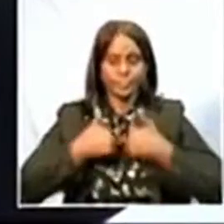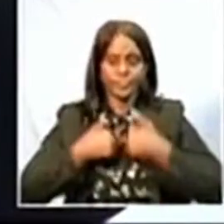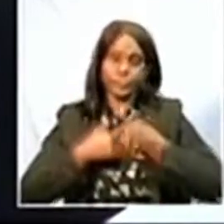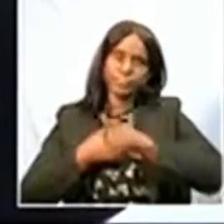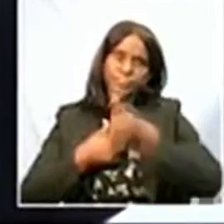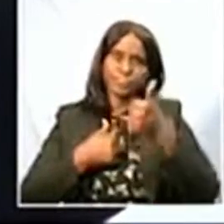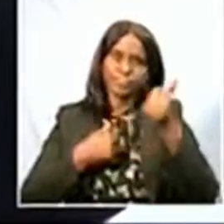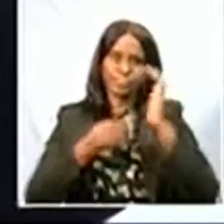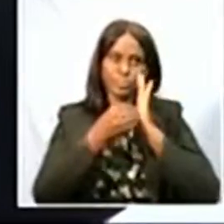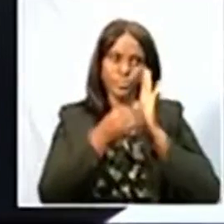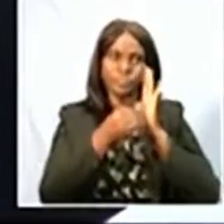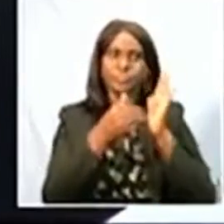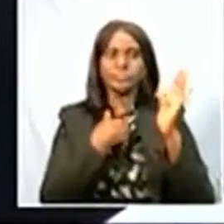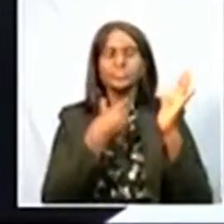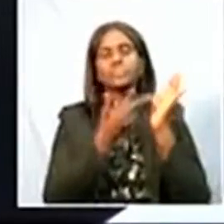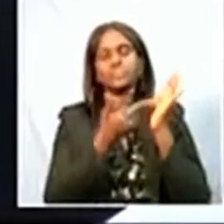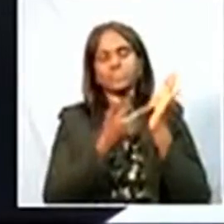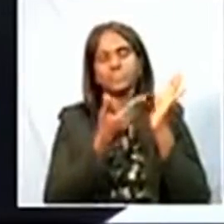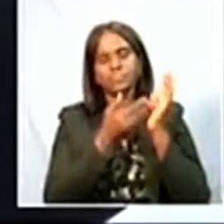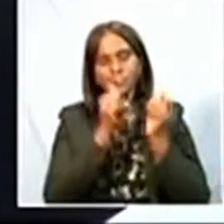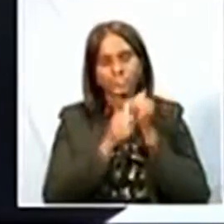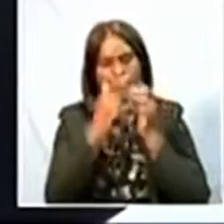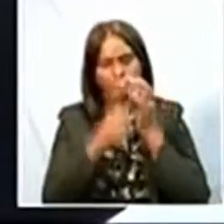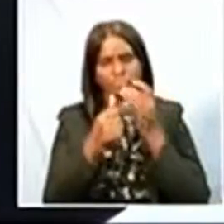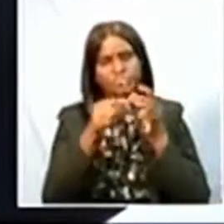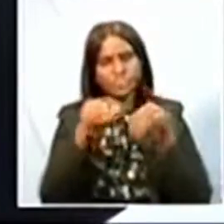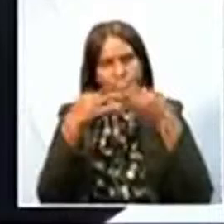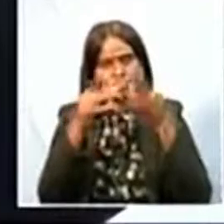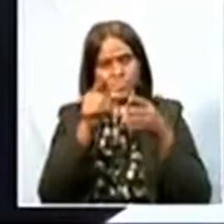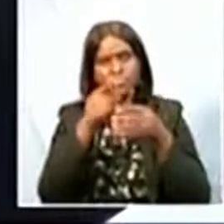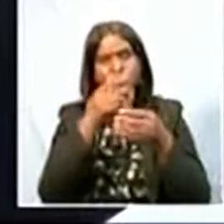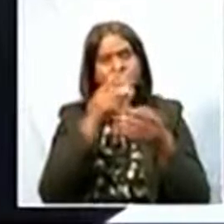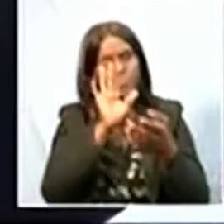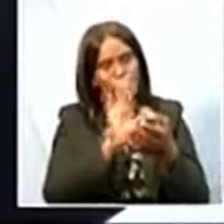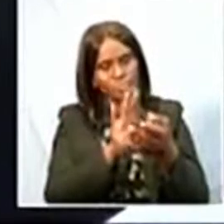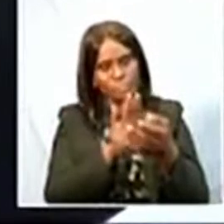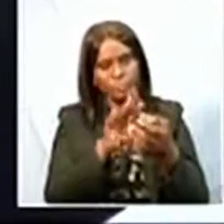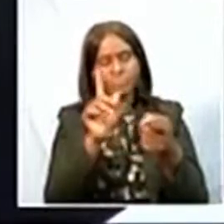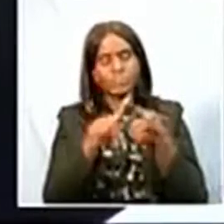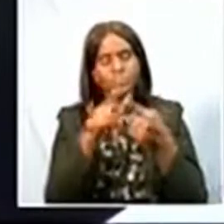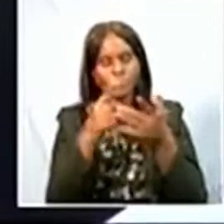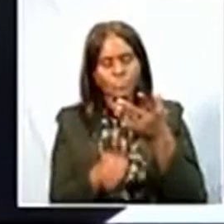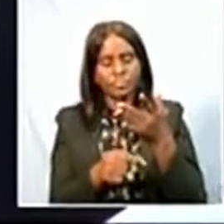any guidance that gives you a go-ahead